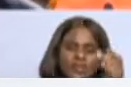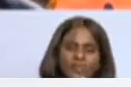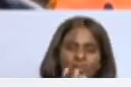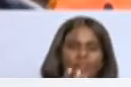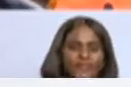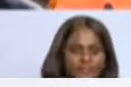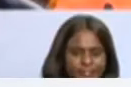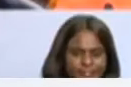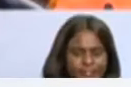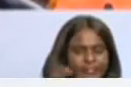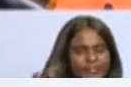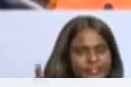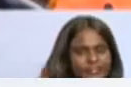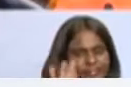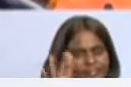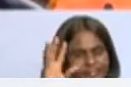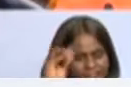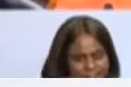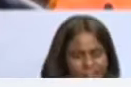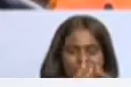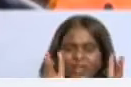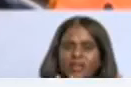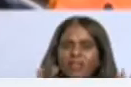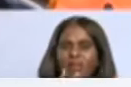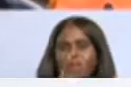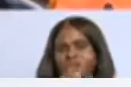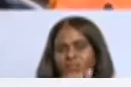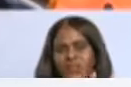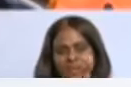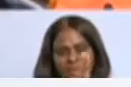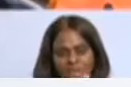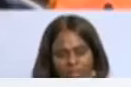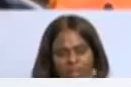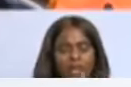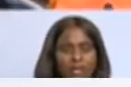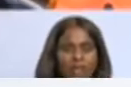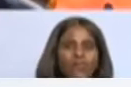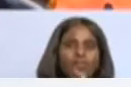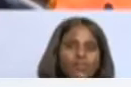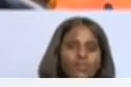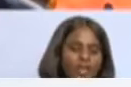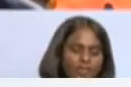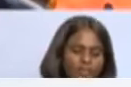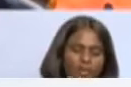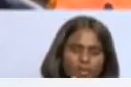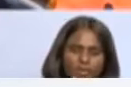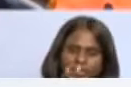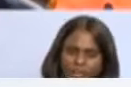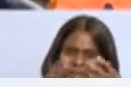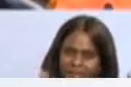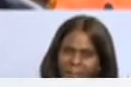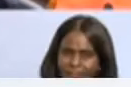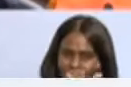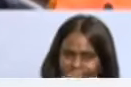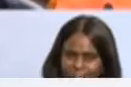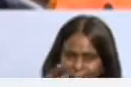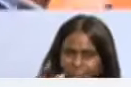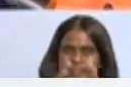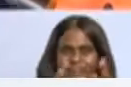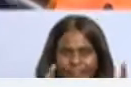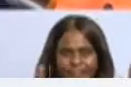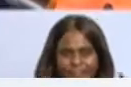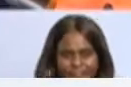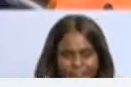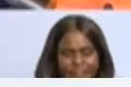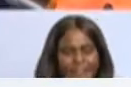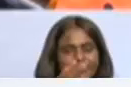sector. Value addition is very important. We have put in place a legal framework that has provided incentives for the expansion of the